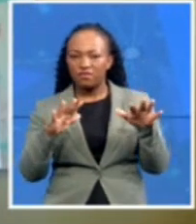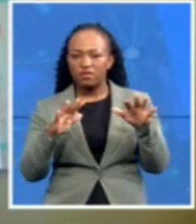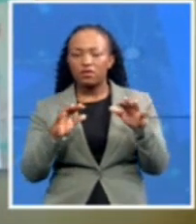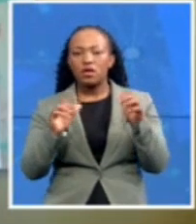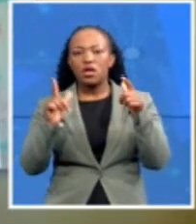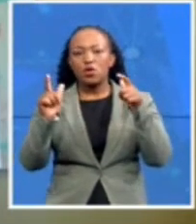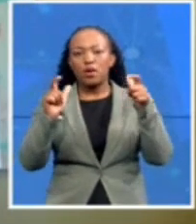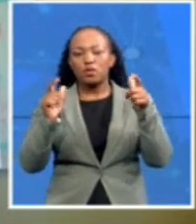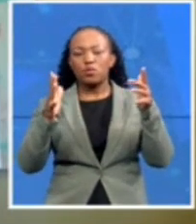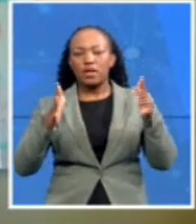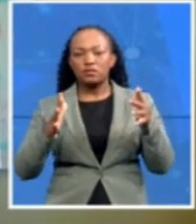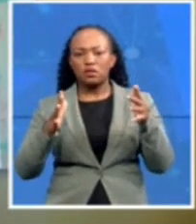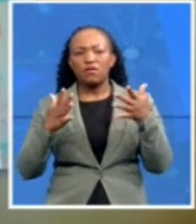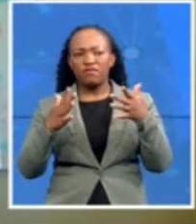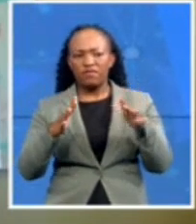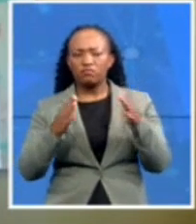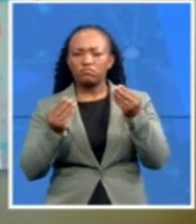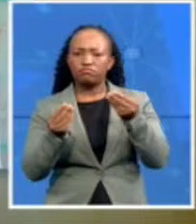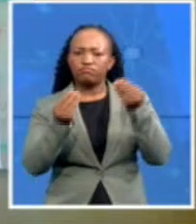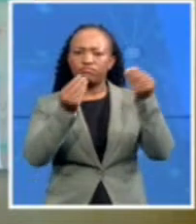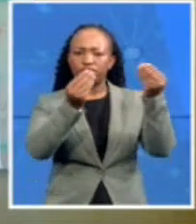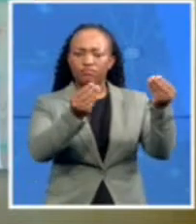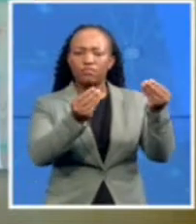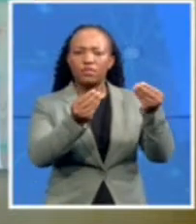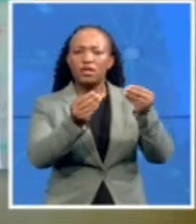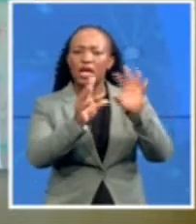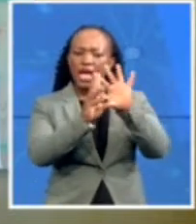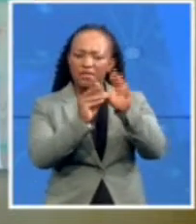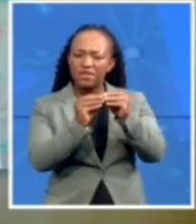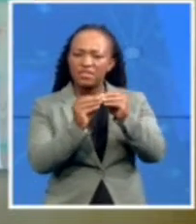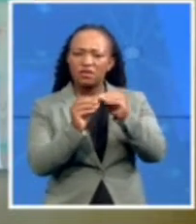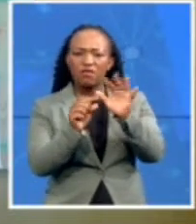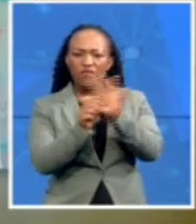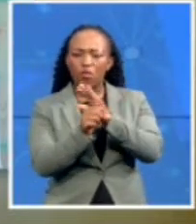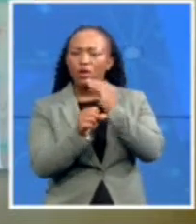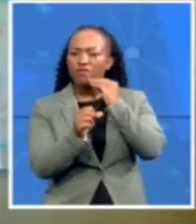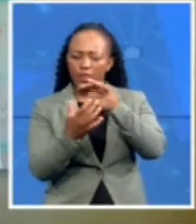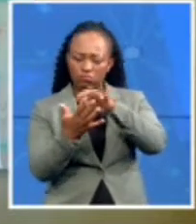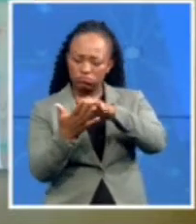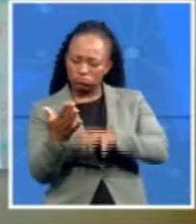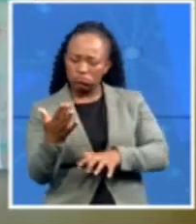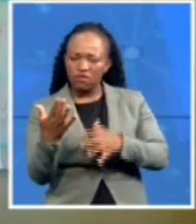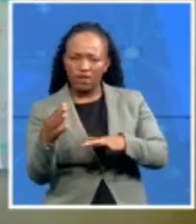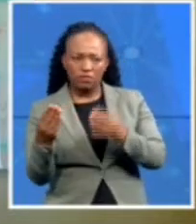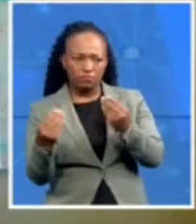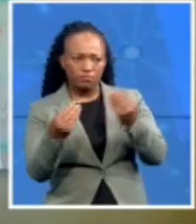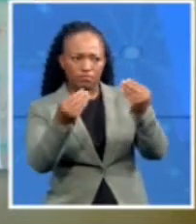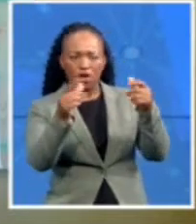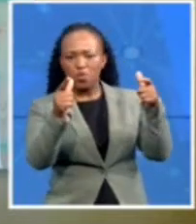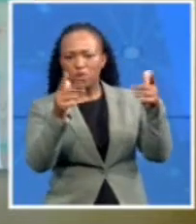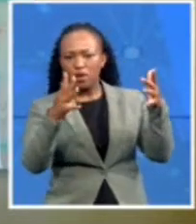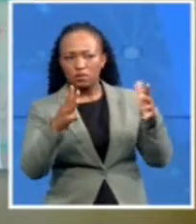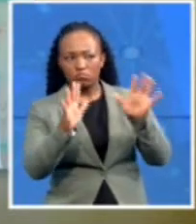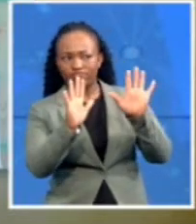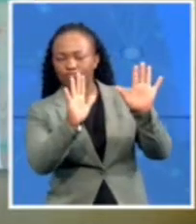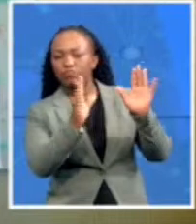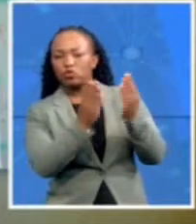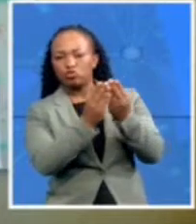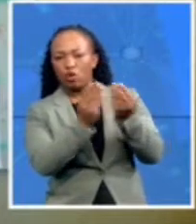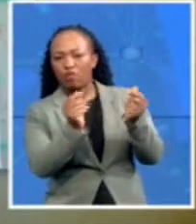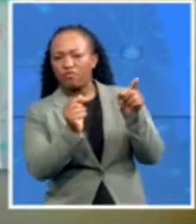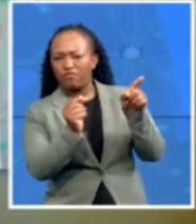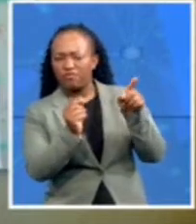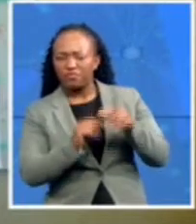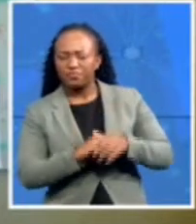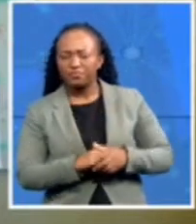details to the regulator, and it's for them now to deal with that matter now within their processes. I